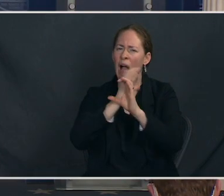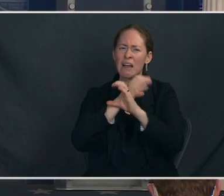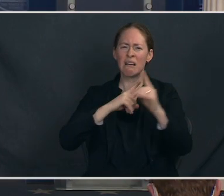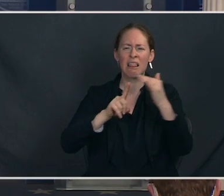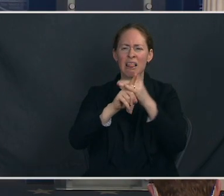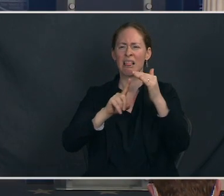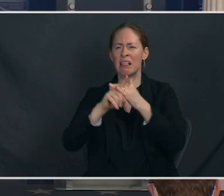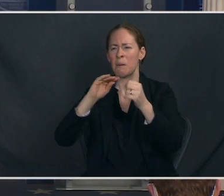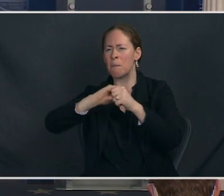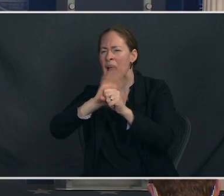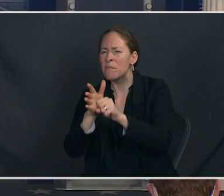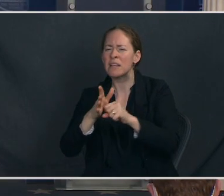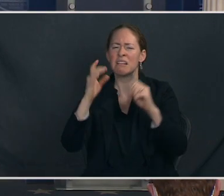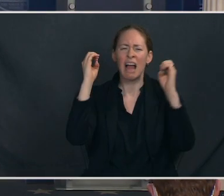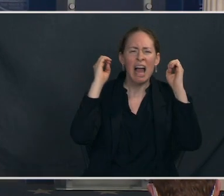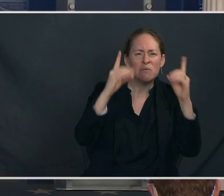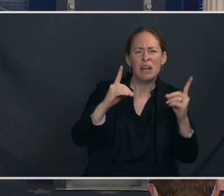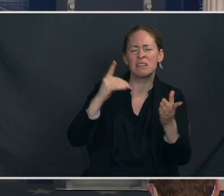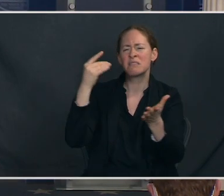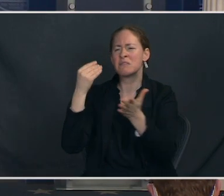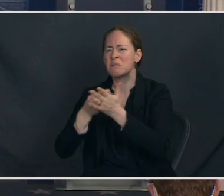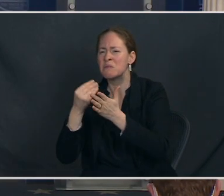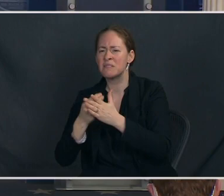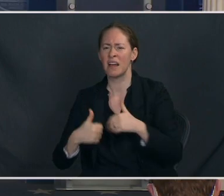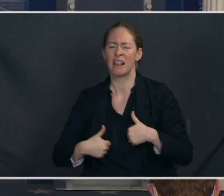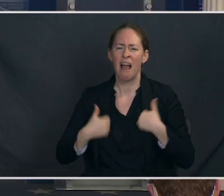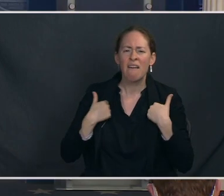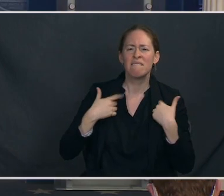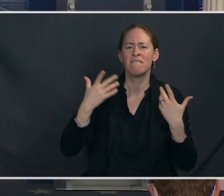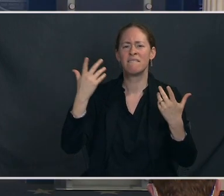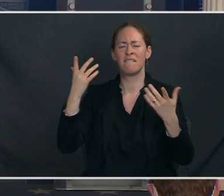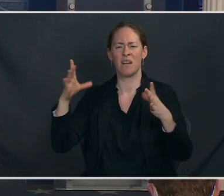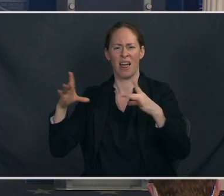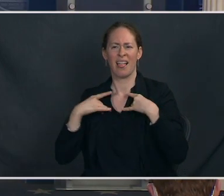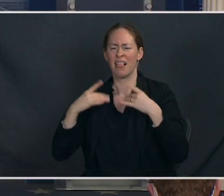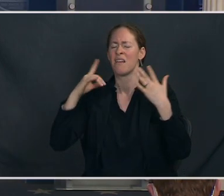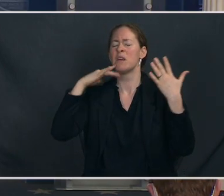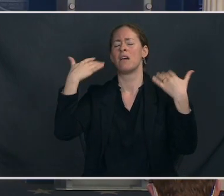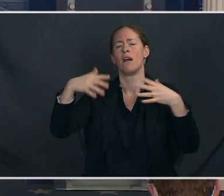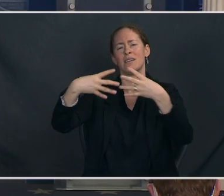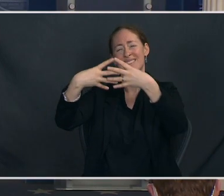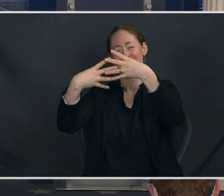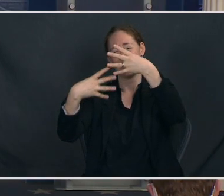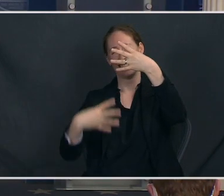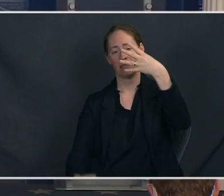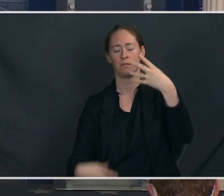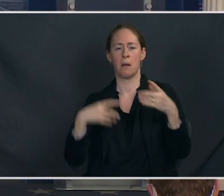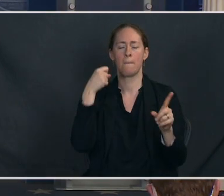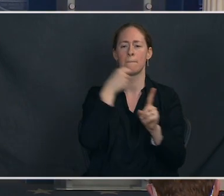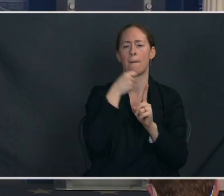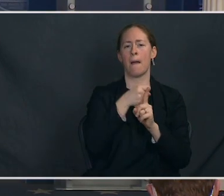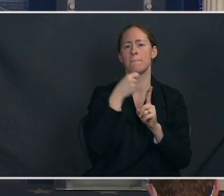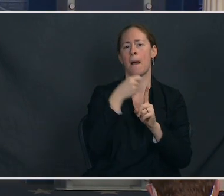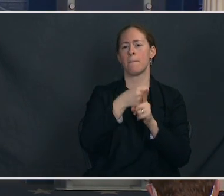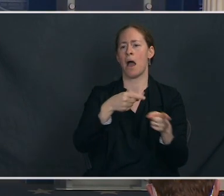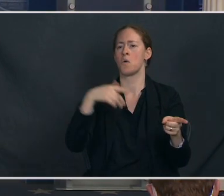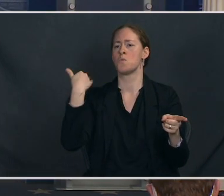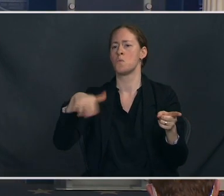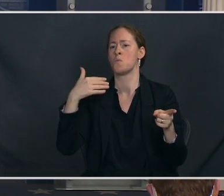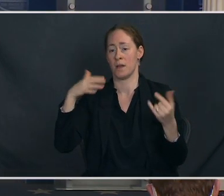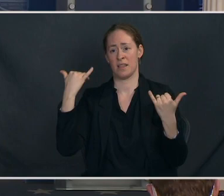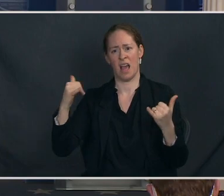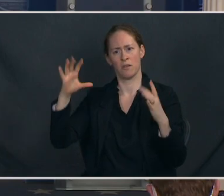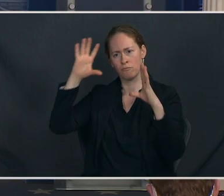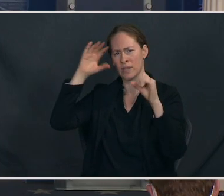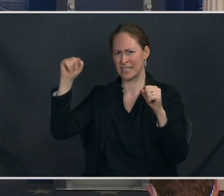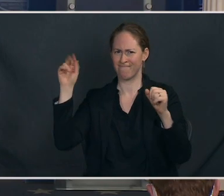and education and child care. Today, President Biden is continuing his commitment to embedding equity at the center of